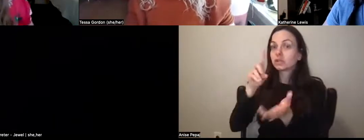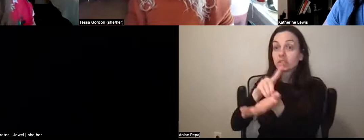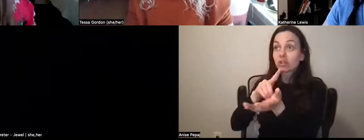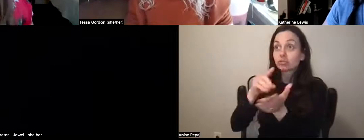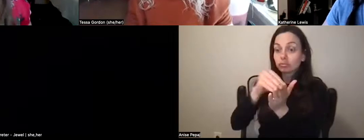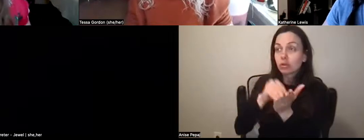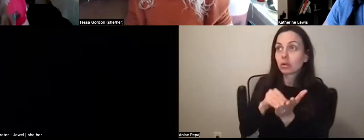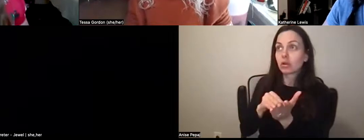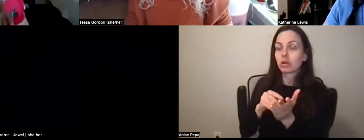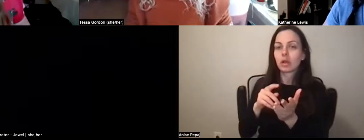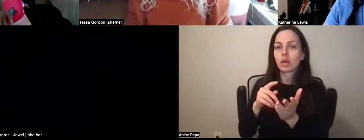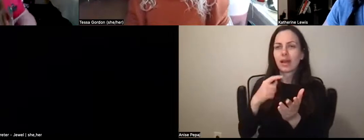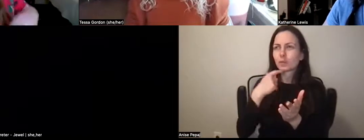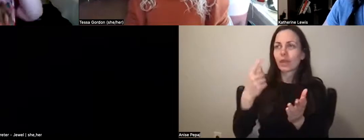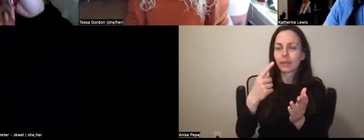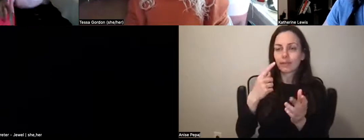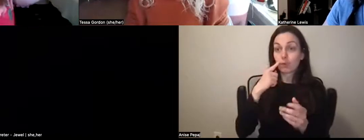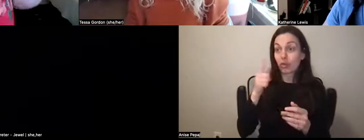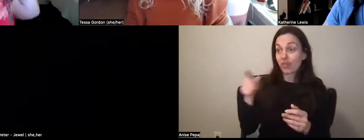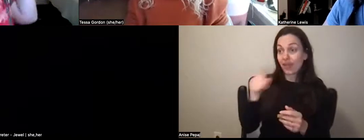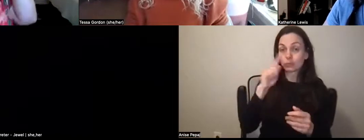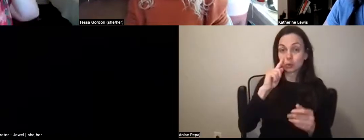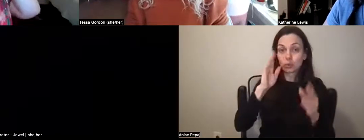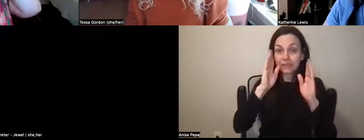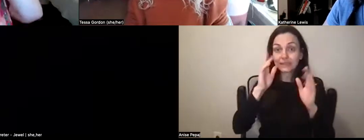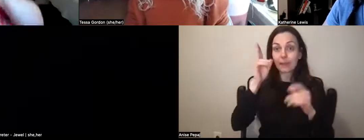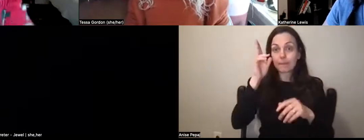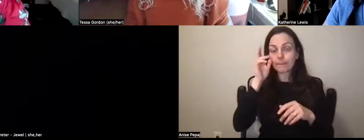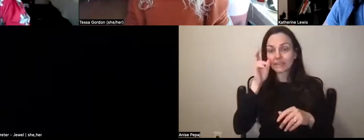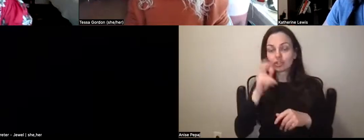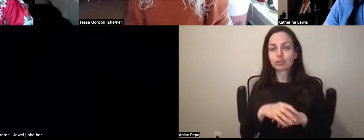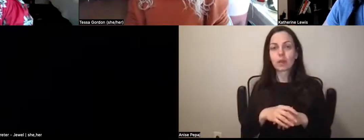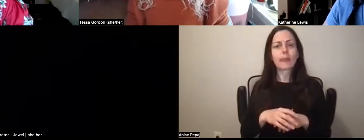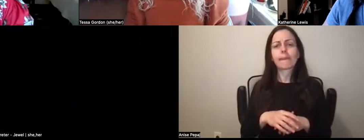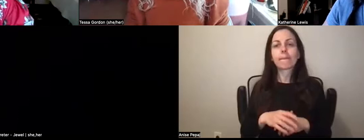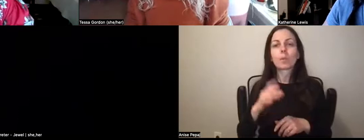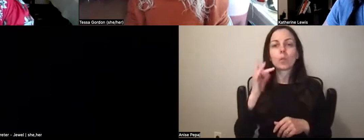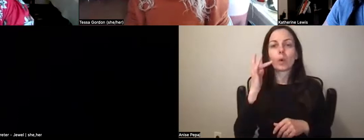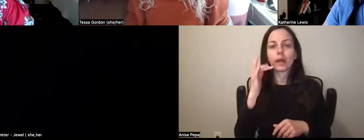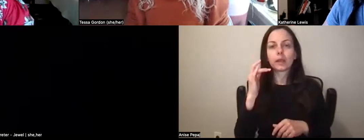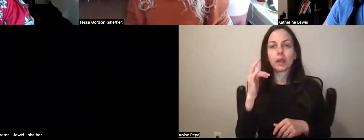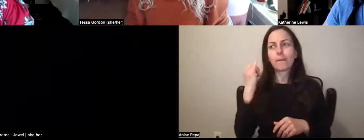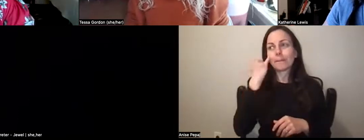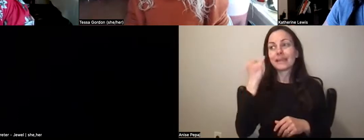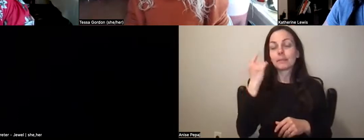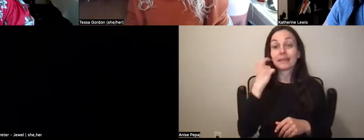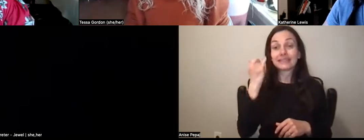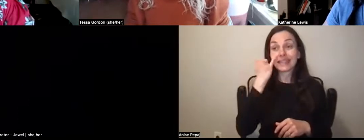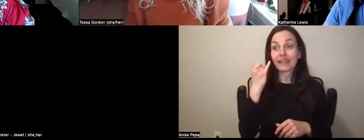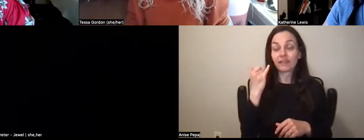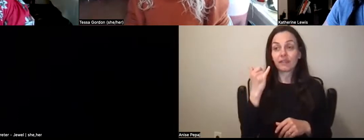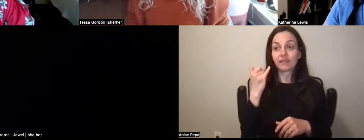and pay attention. But I have to do it because otherwise there's an assumption that I don't know what I'm talking